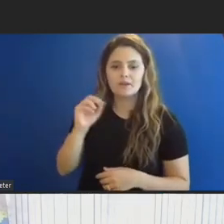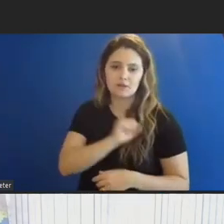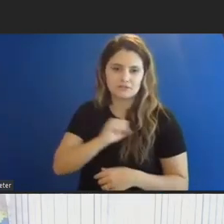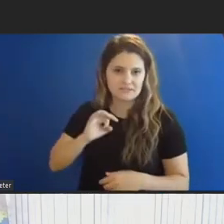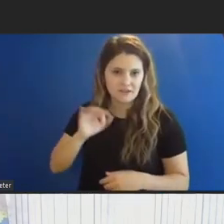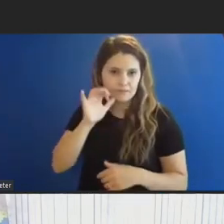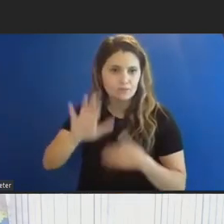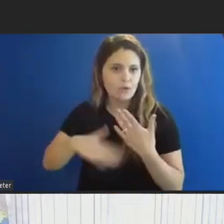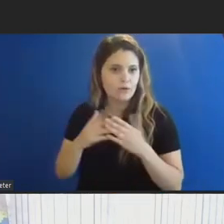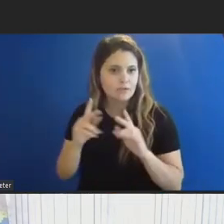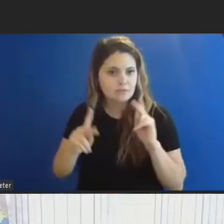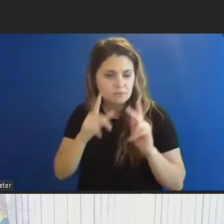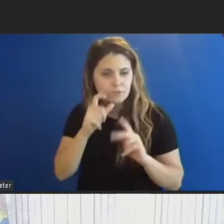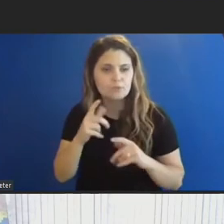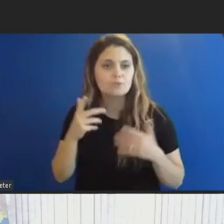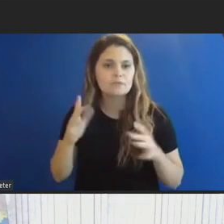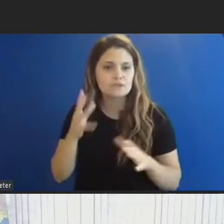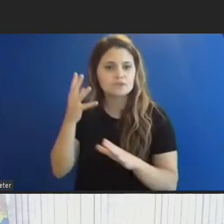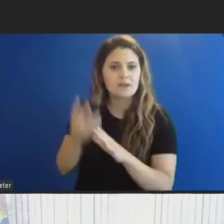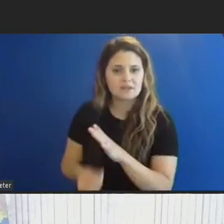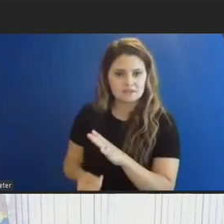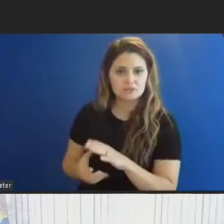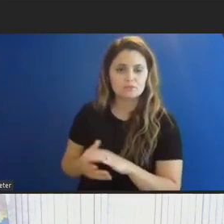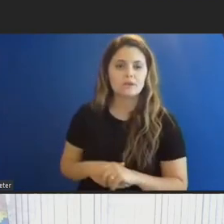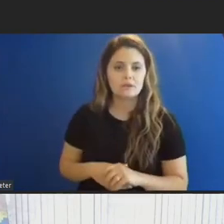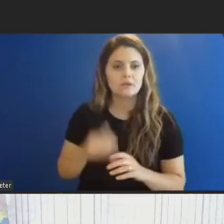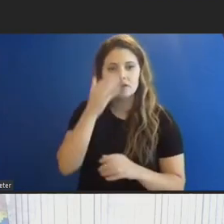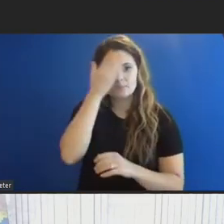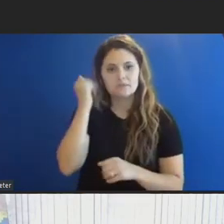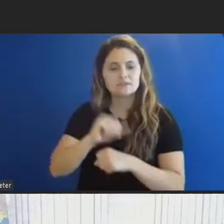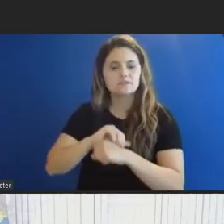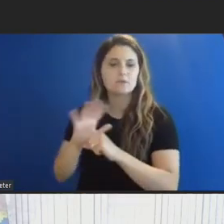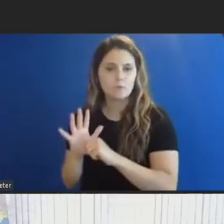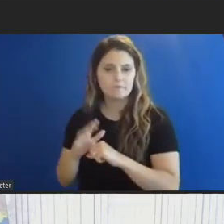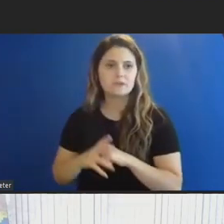all those people that have passed away due to the COVID